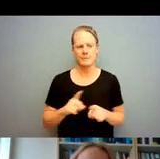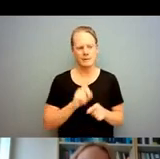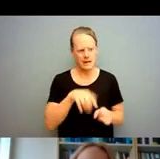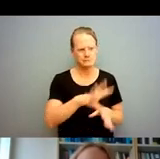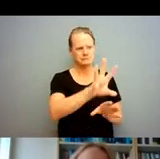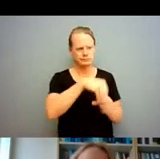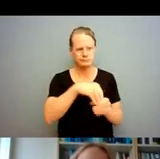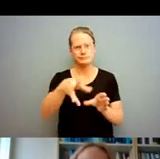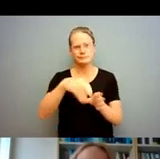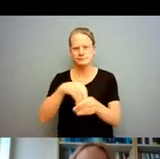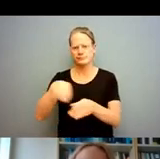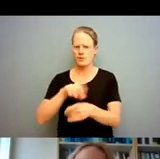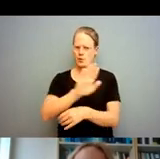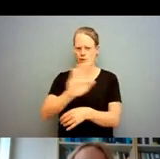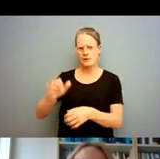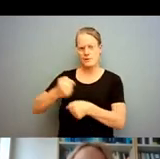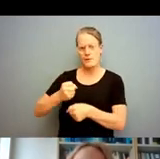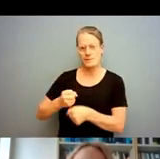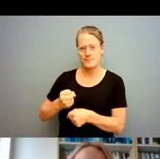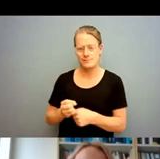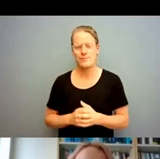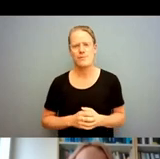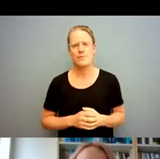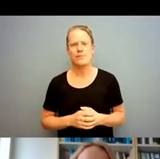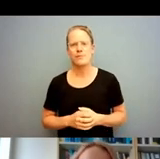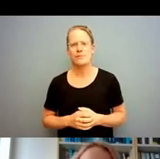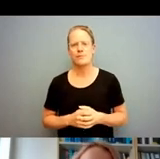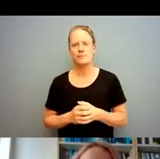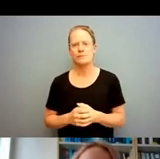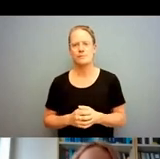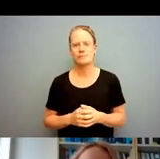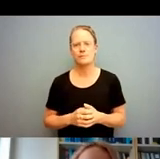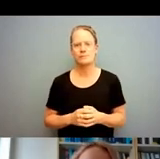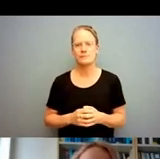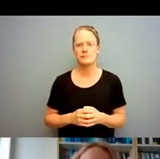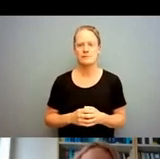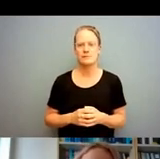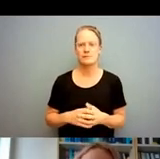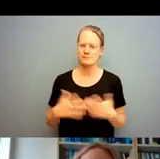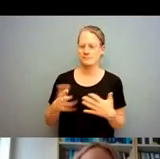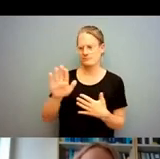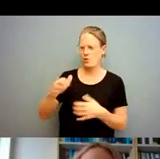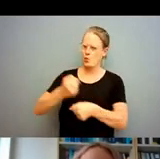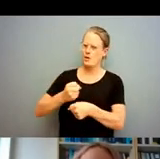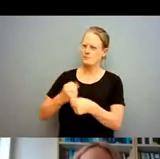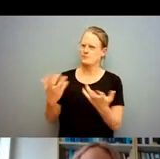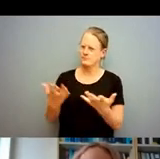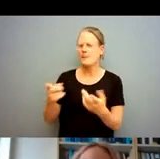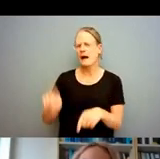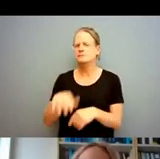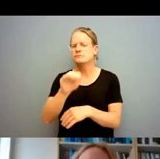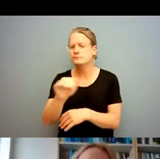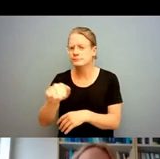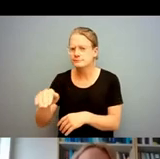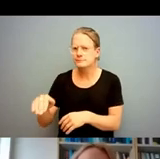also making sure that states respect and implement the rights in an effective way.